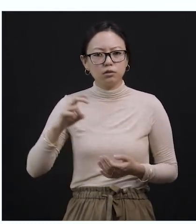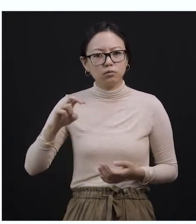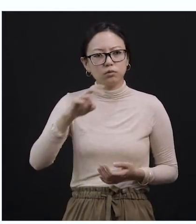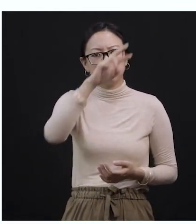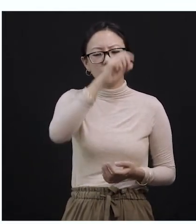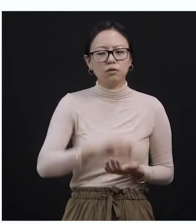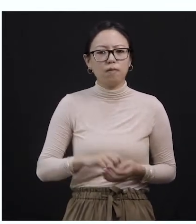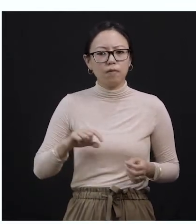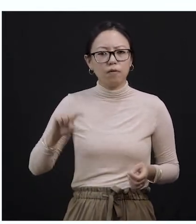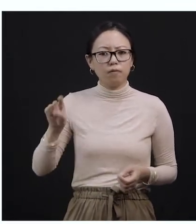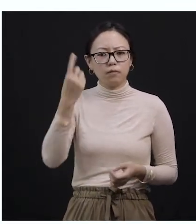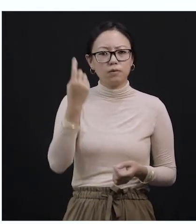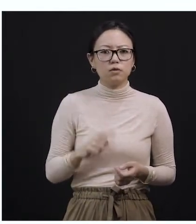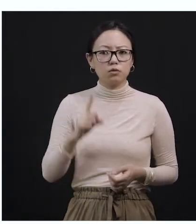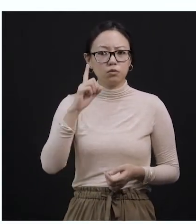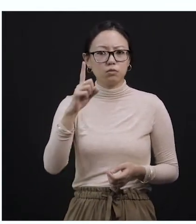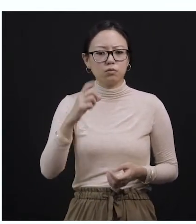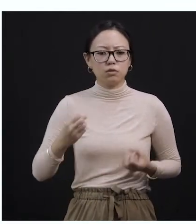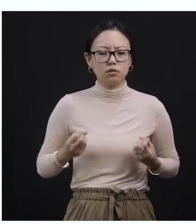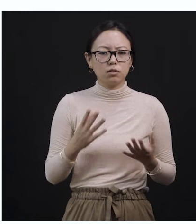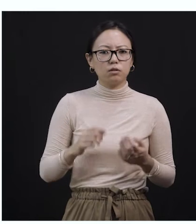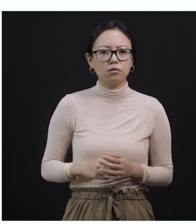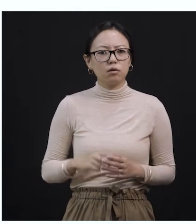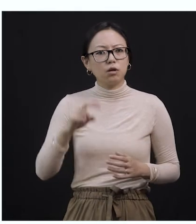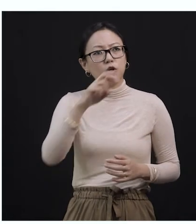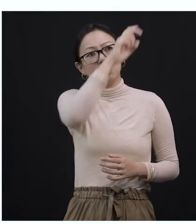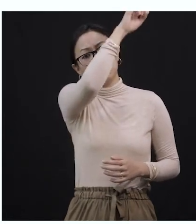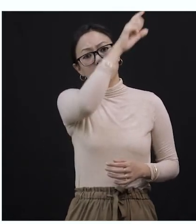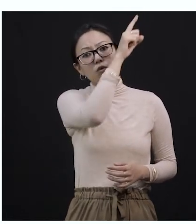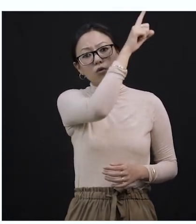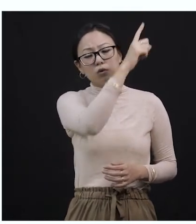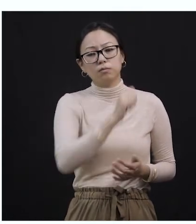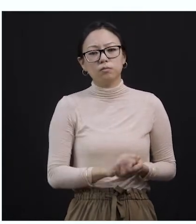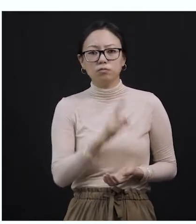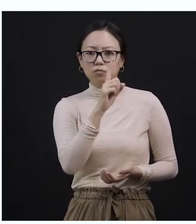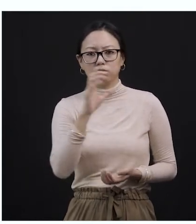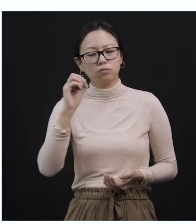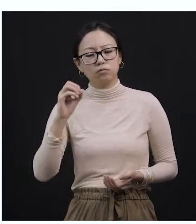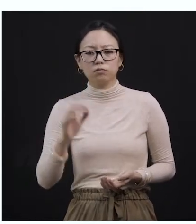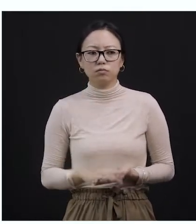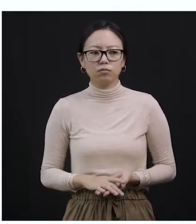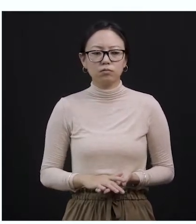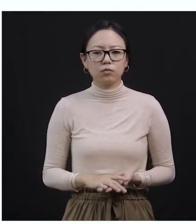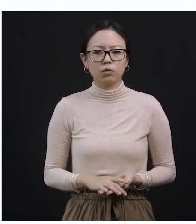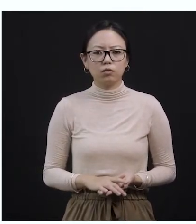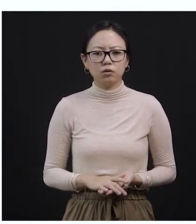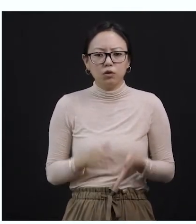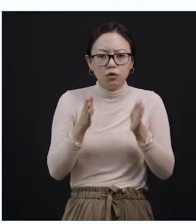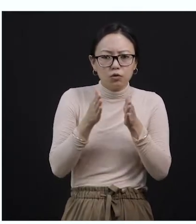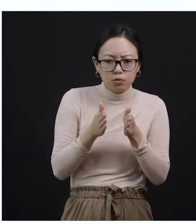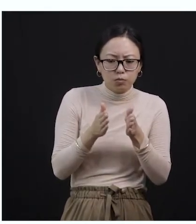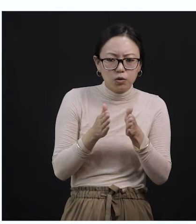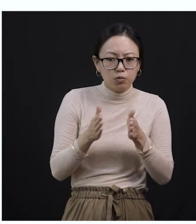process of ascending order. Ascending means from small to